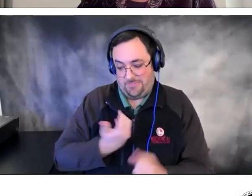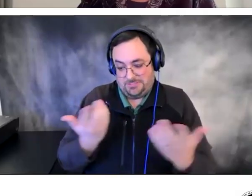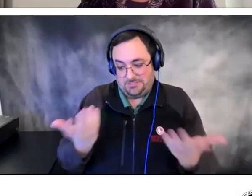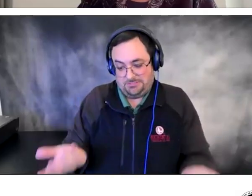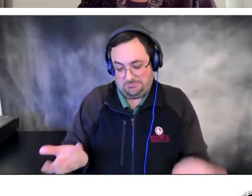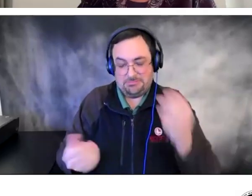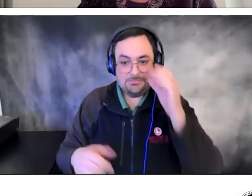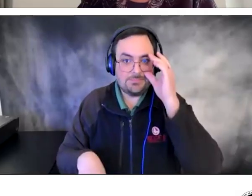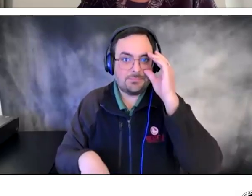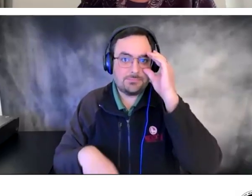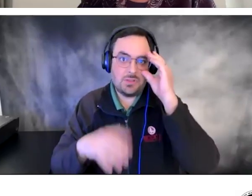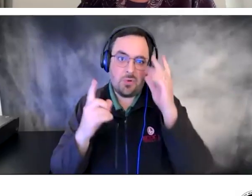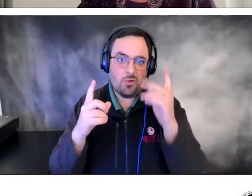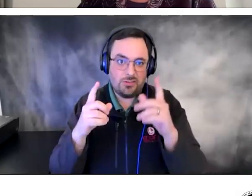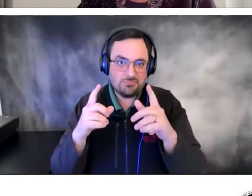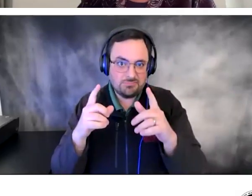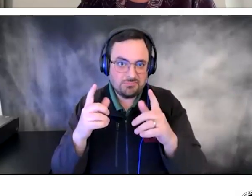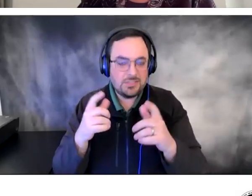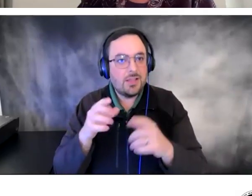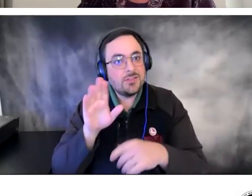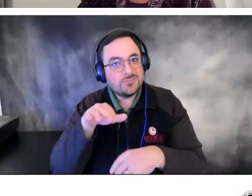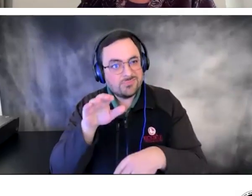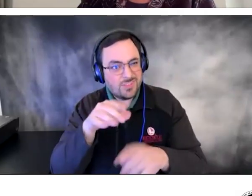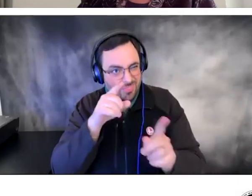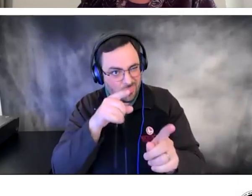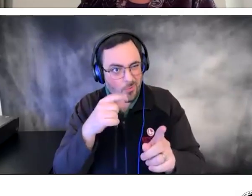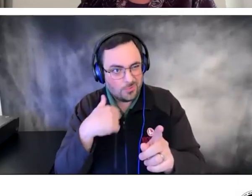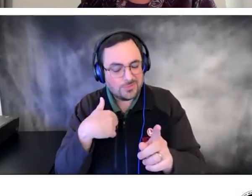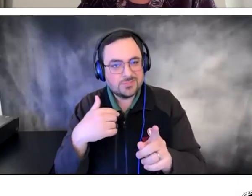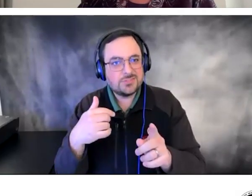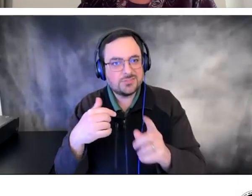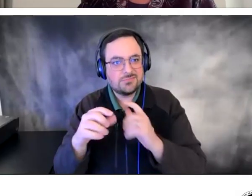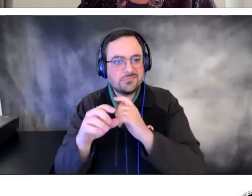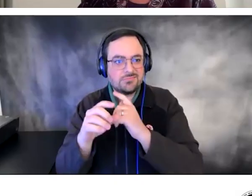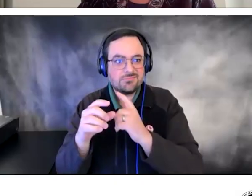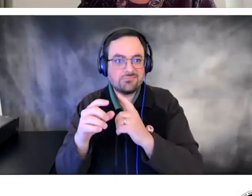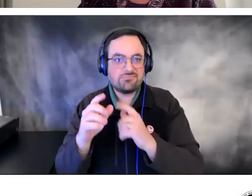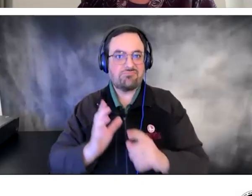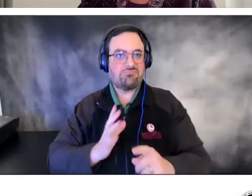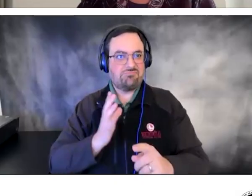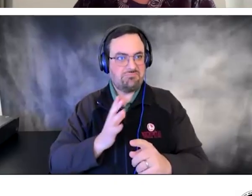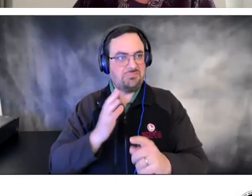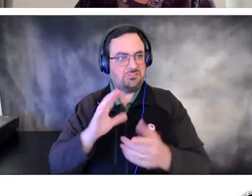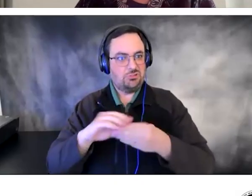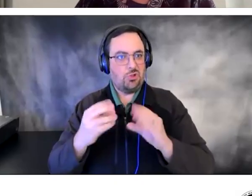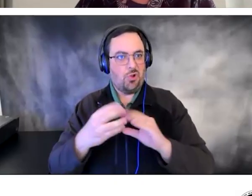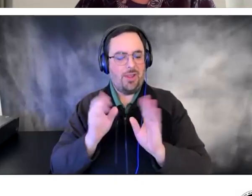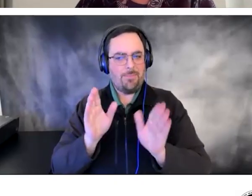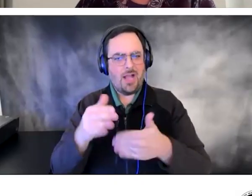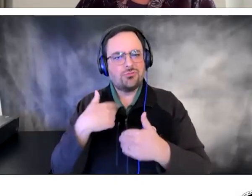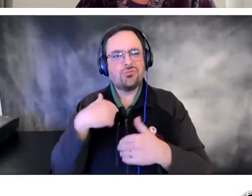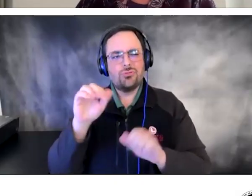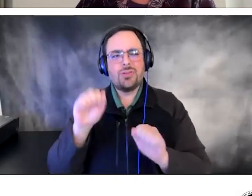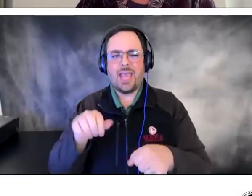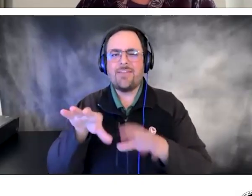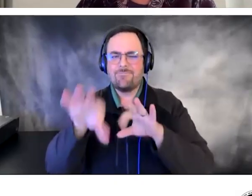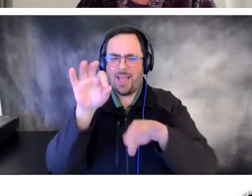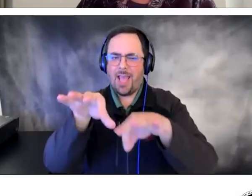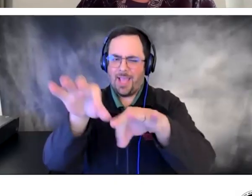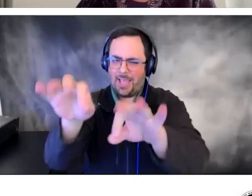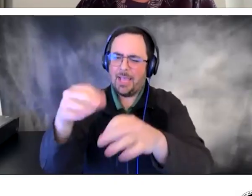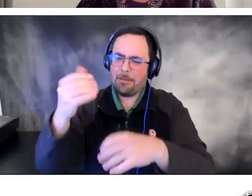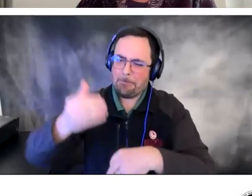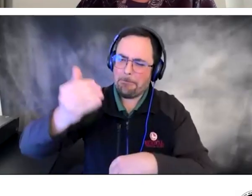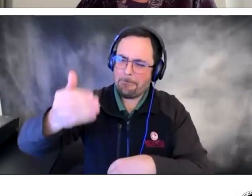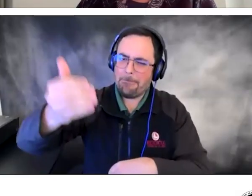As I said, no, those images I found that went with the commercially produced books, that type of story box, you can find those object kits some